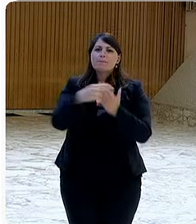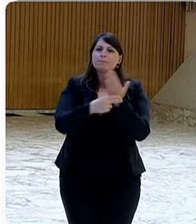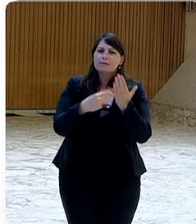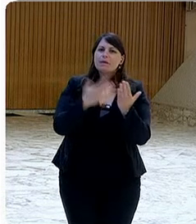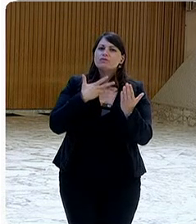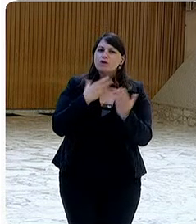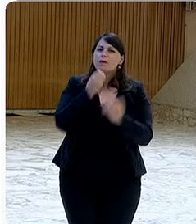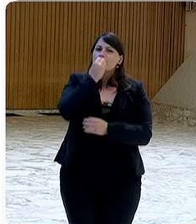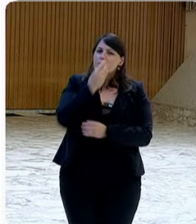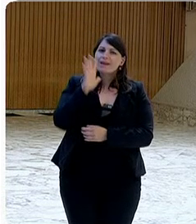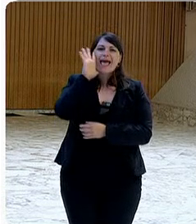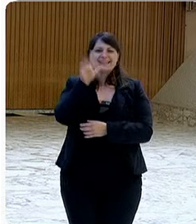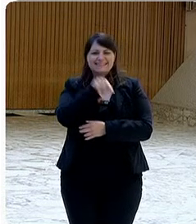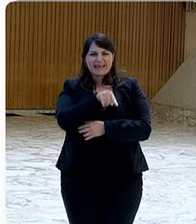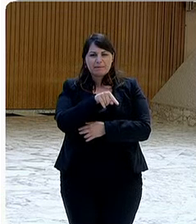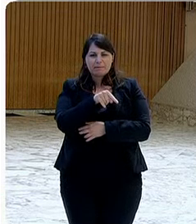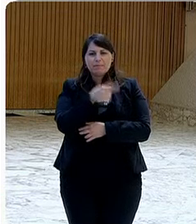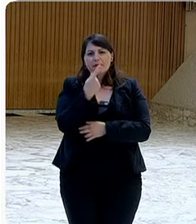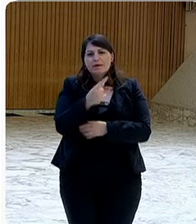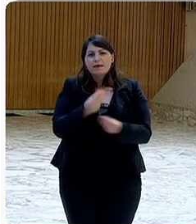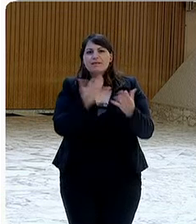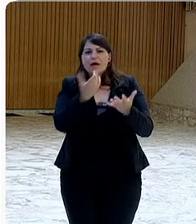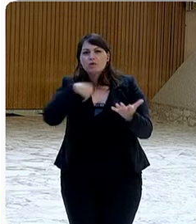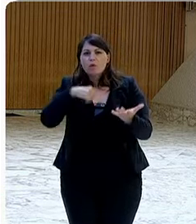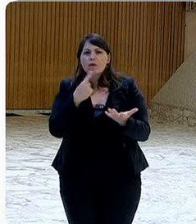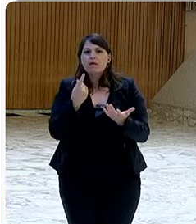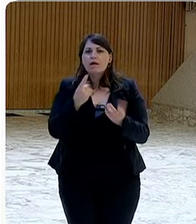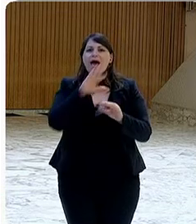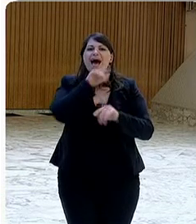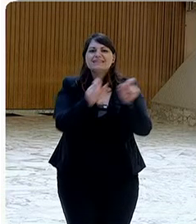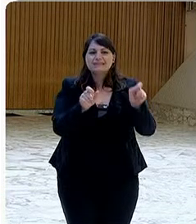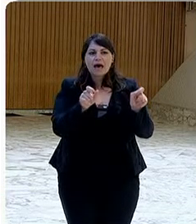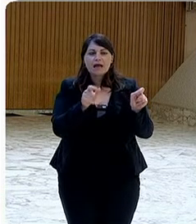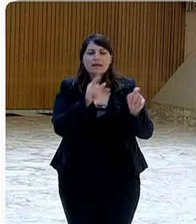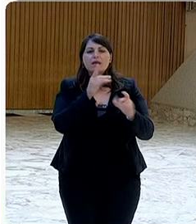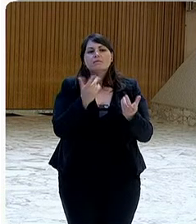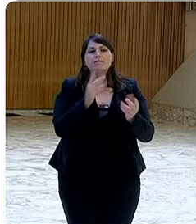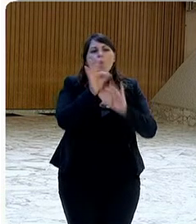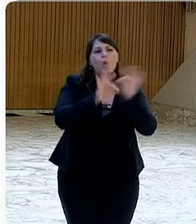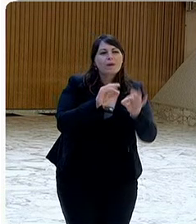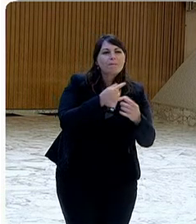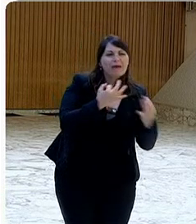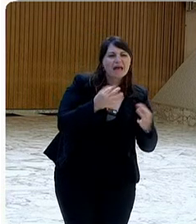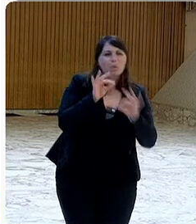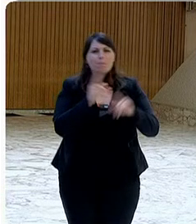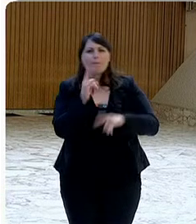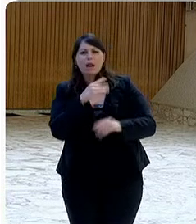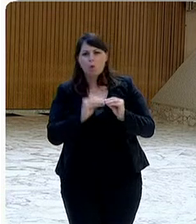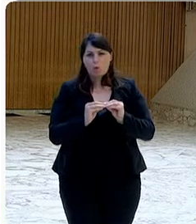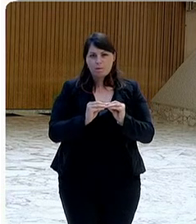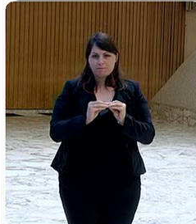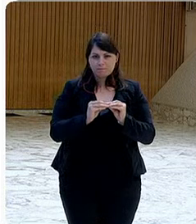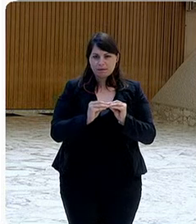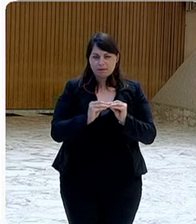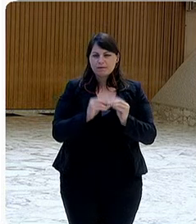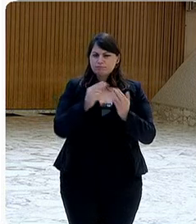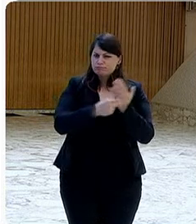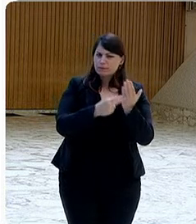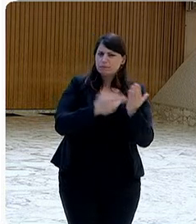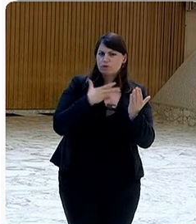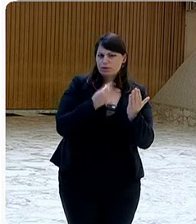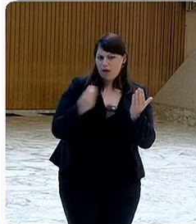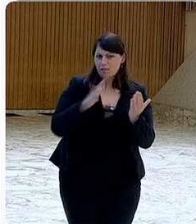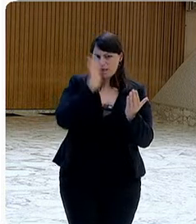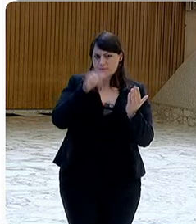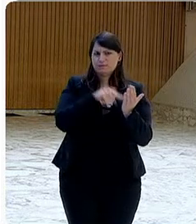and poorly. These might be stories that young and old read together, and I bet that each would be surprised at how differently the